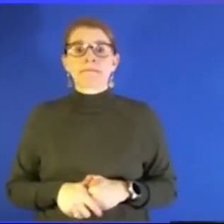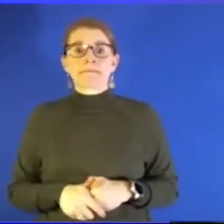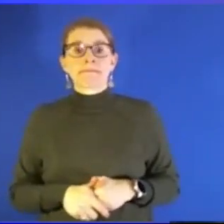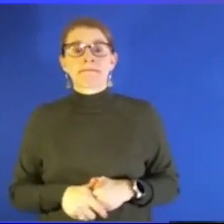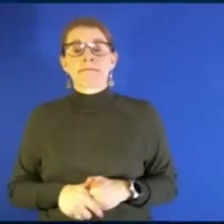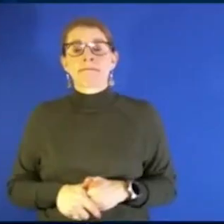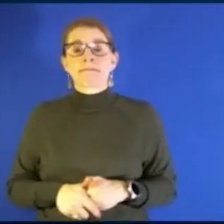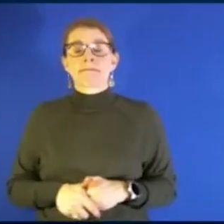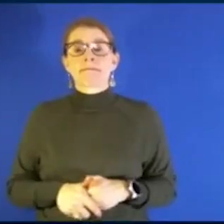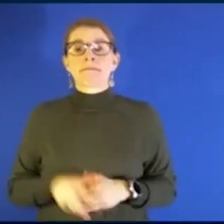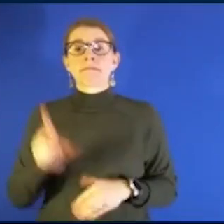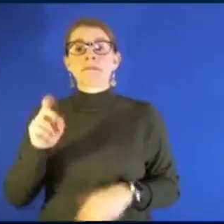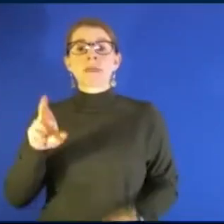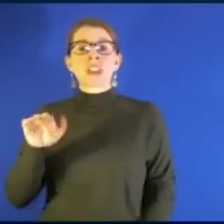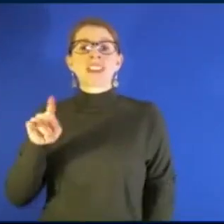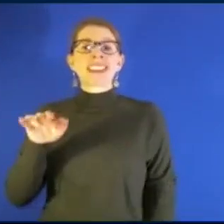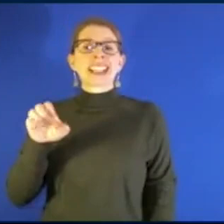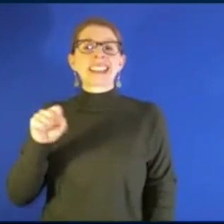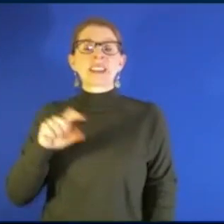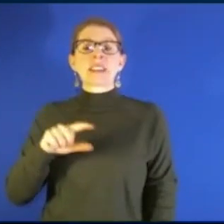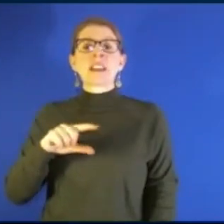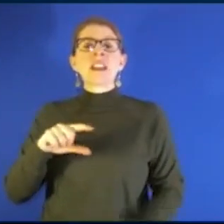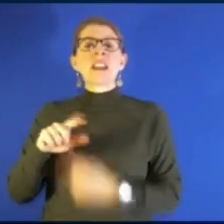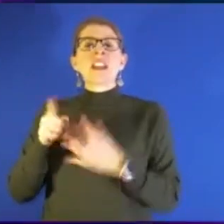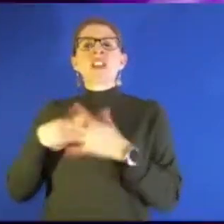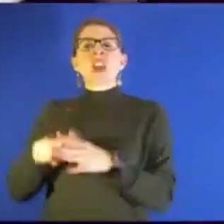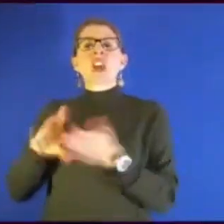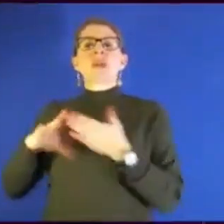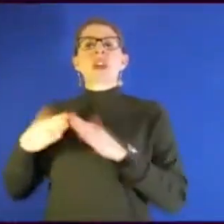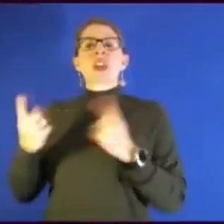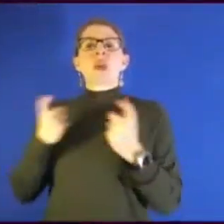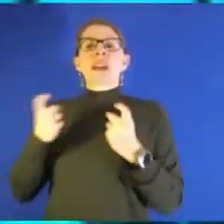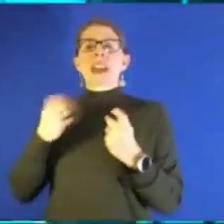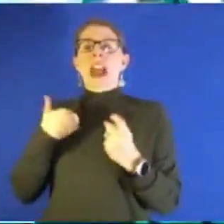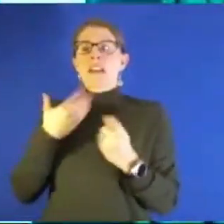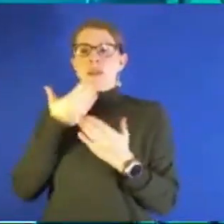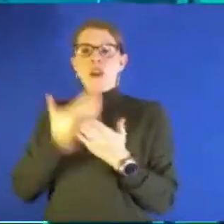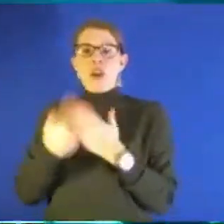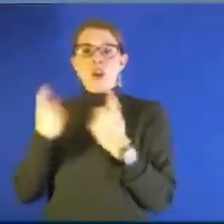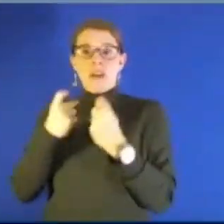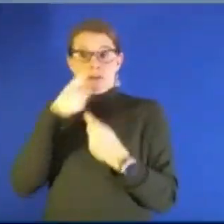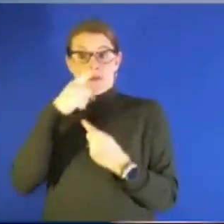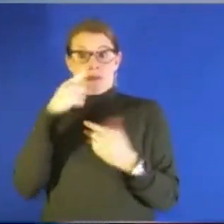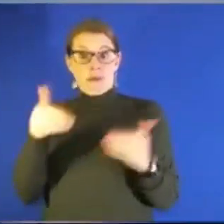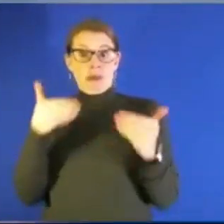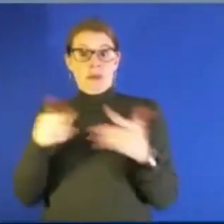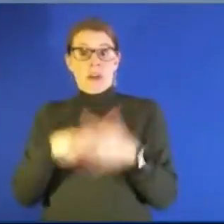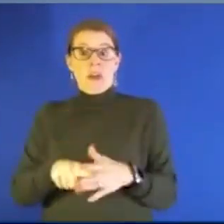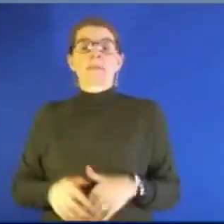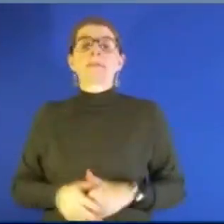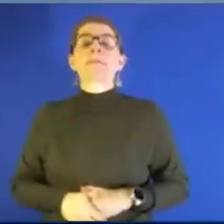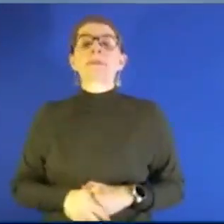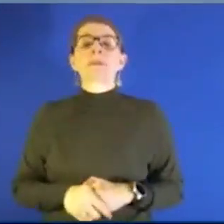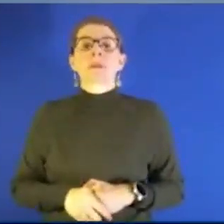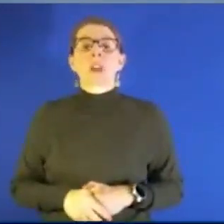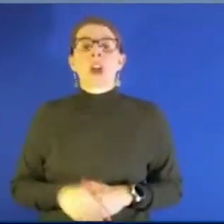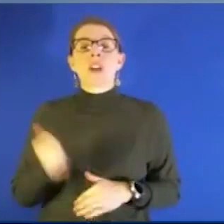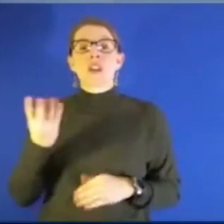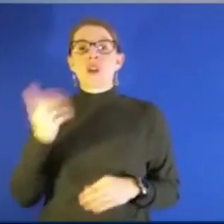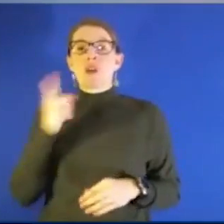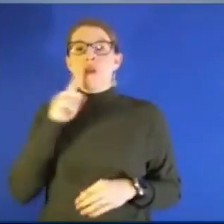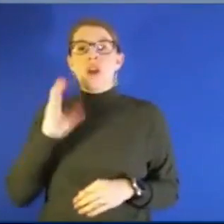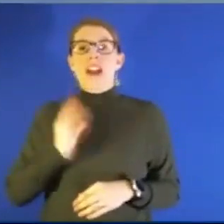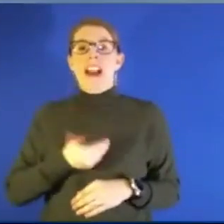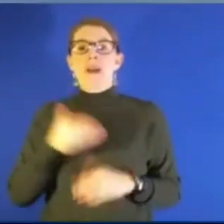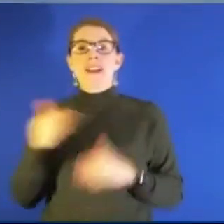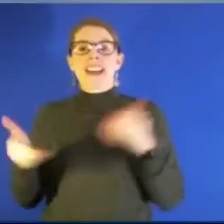Dr. Stites, I think I want to get to some community questions because we've got some good ones, if that's all right, and a couple for our guests. So Joe Isaac